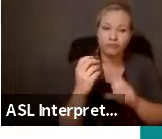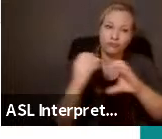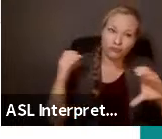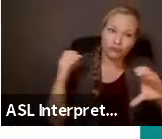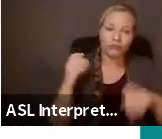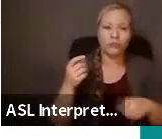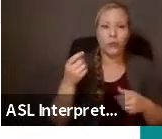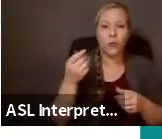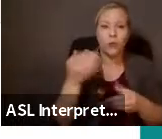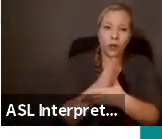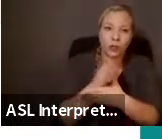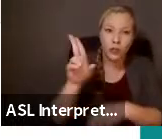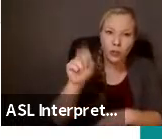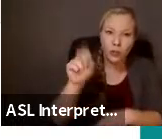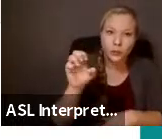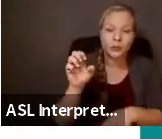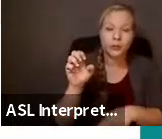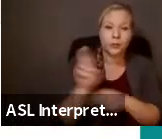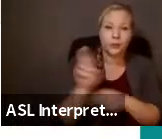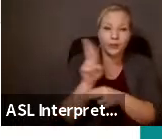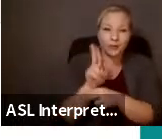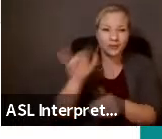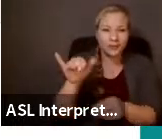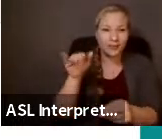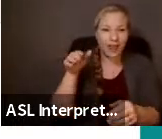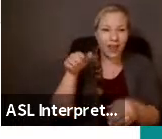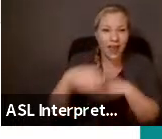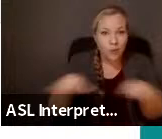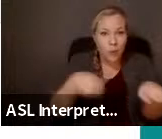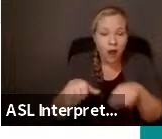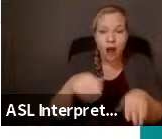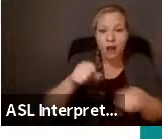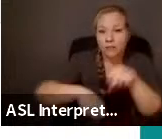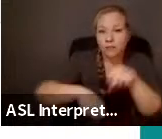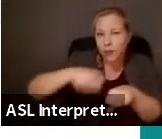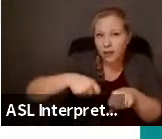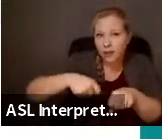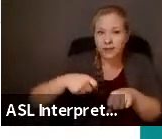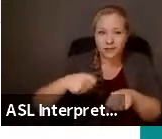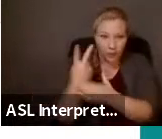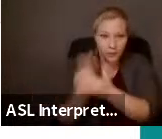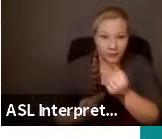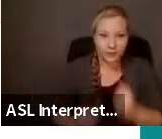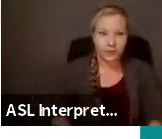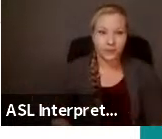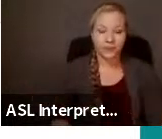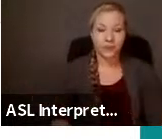scale elements of the program. So next slide.